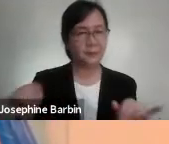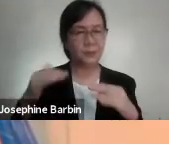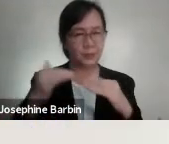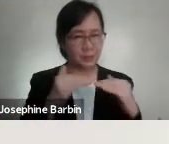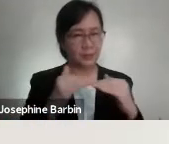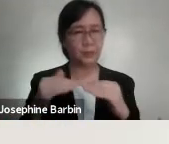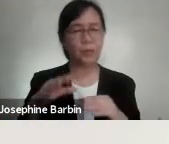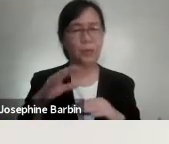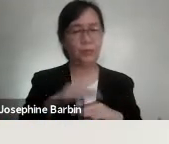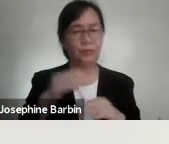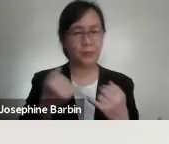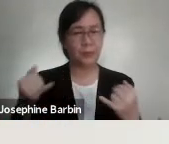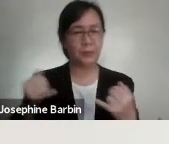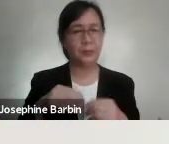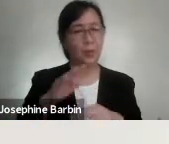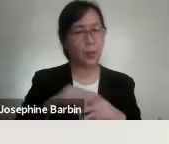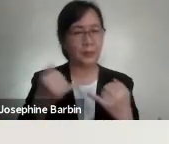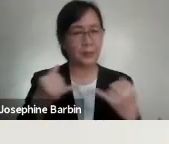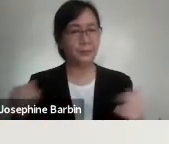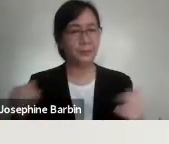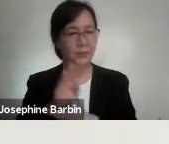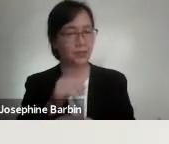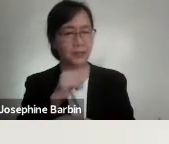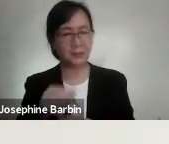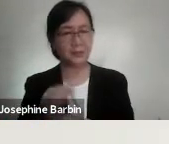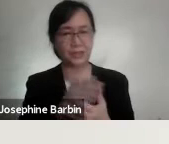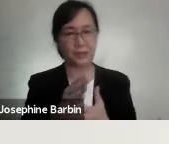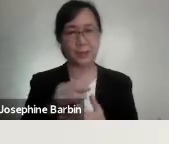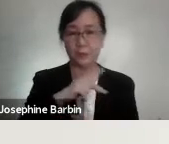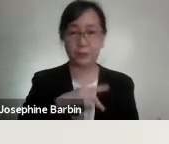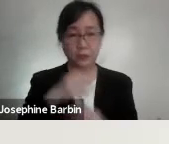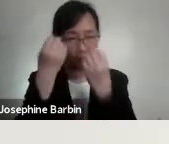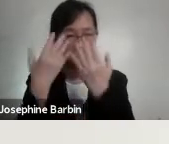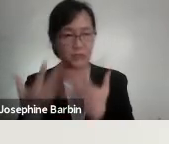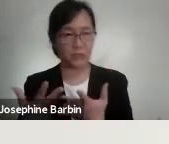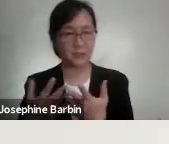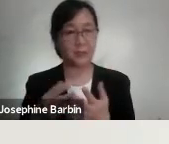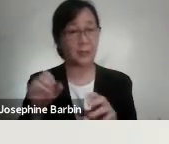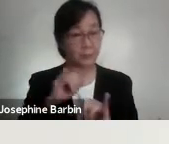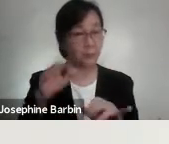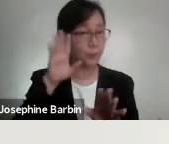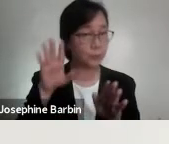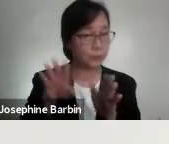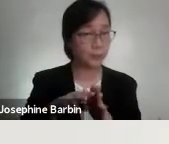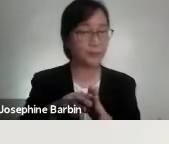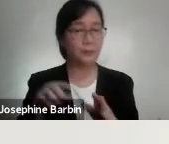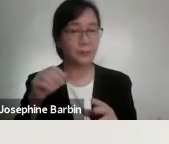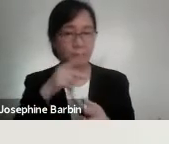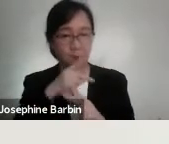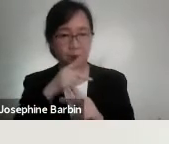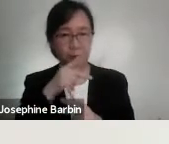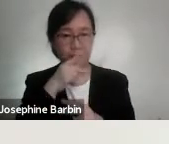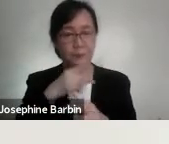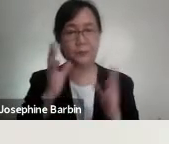business. Online businesses should not share our personal information, such as our photos, private conversations,